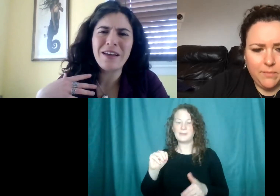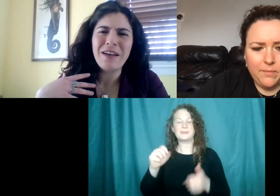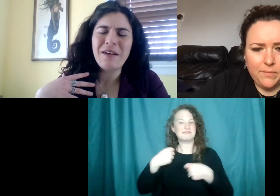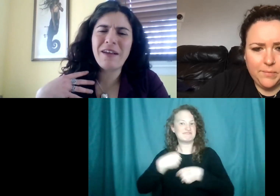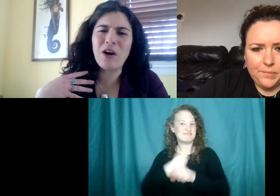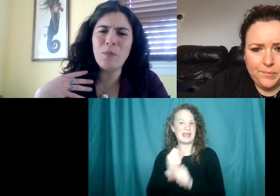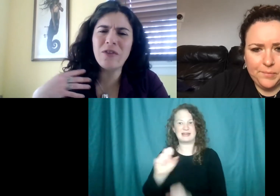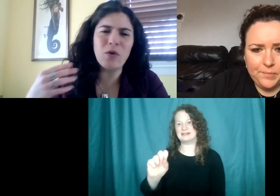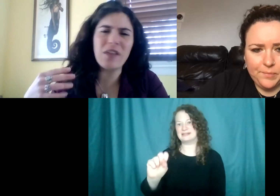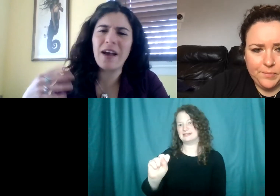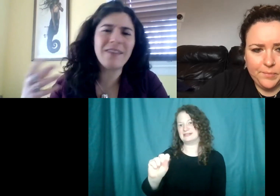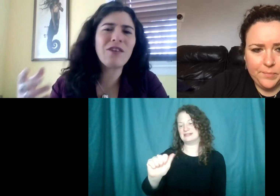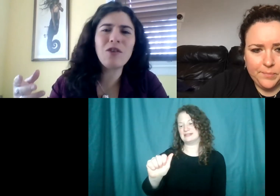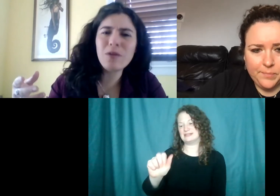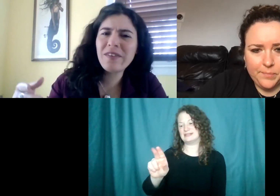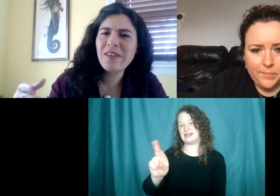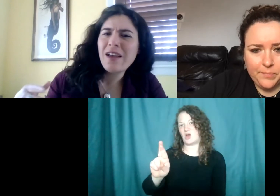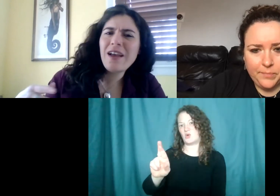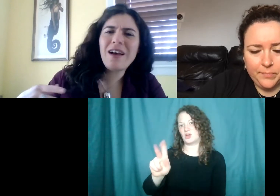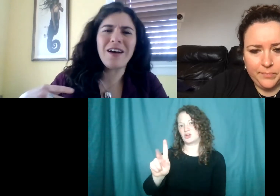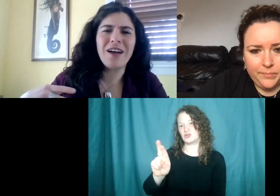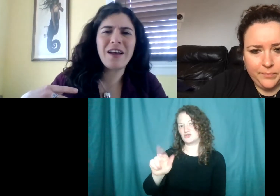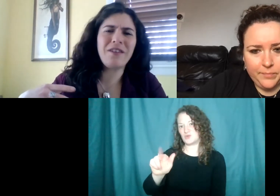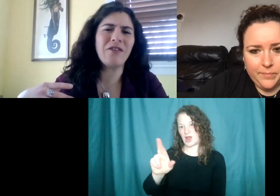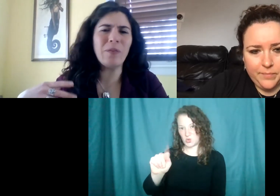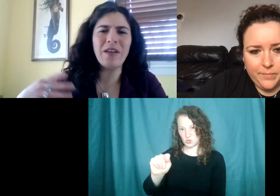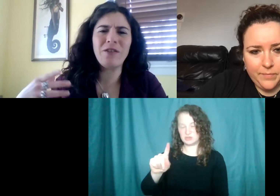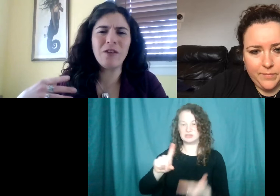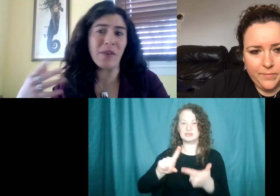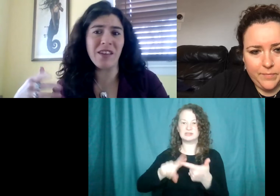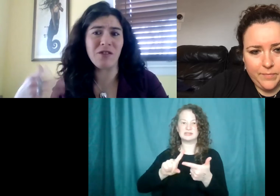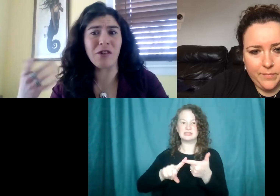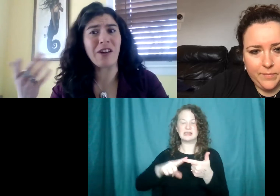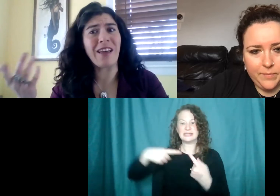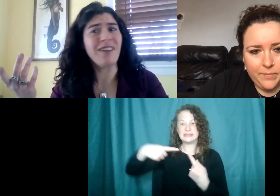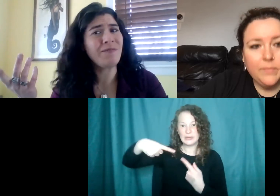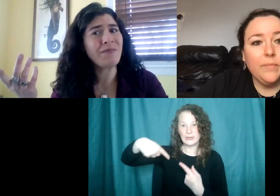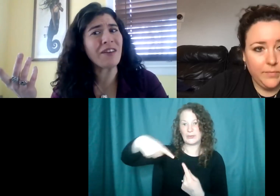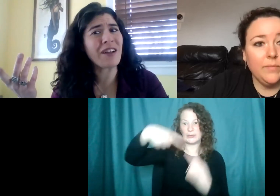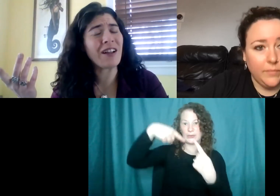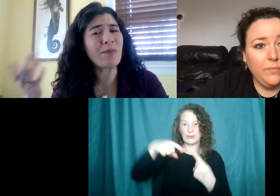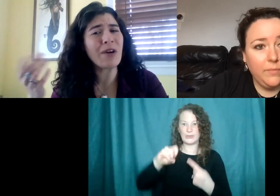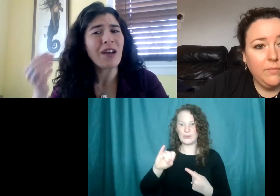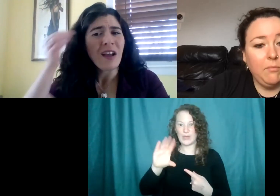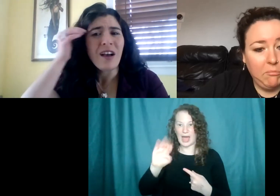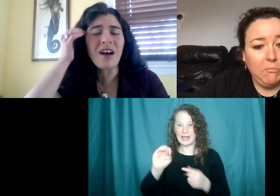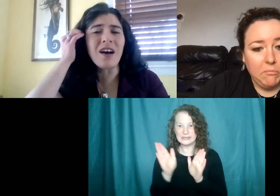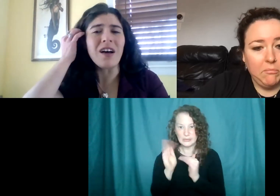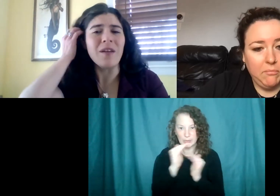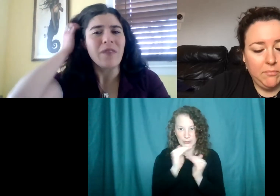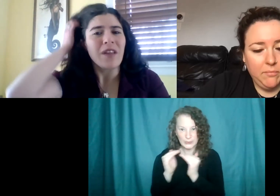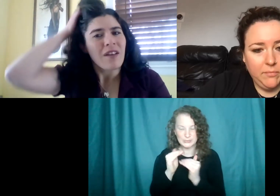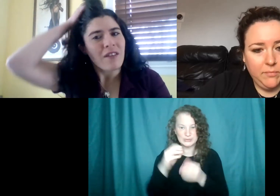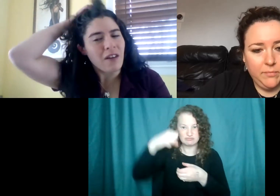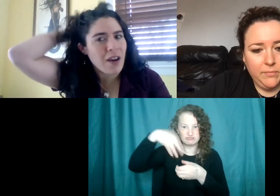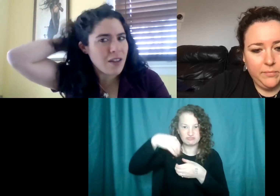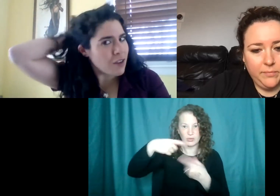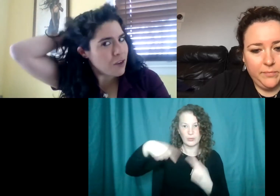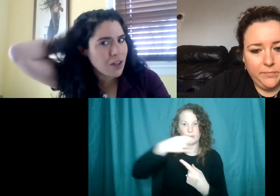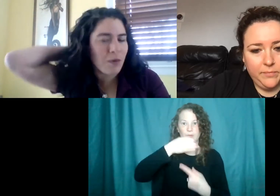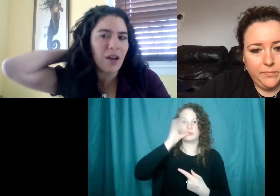and kelp smoothie ice cubes, kind of to replace your spinach or your kale in your kelp.